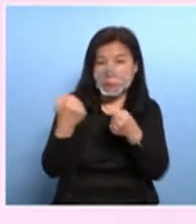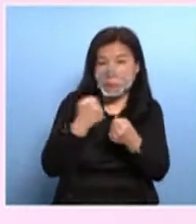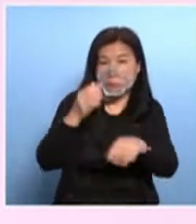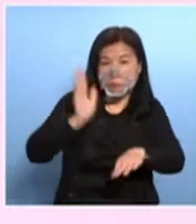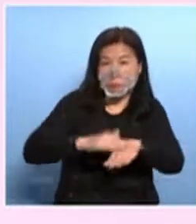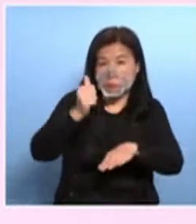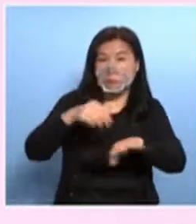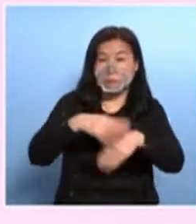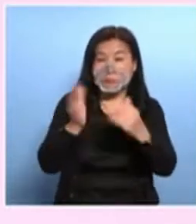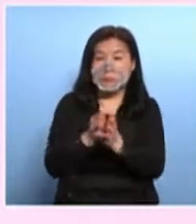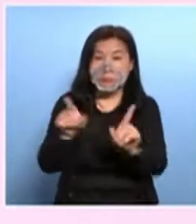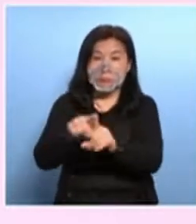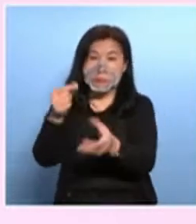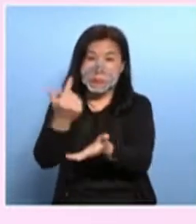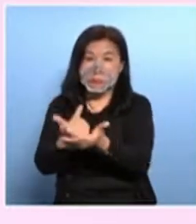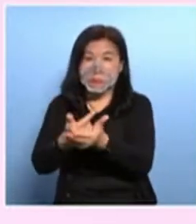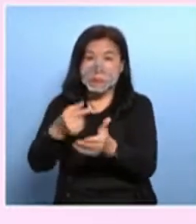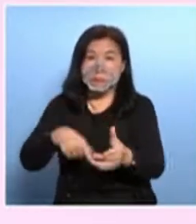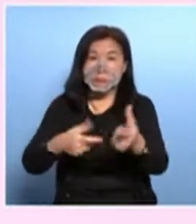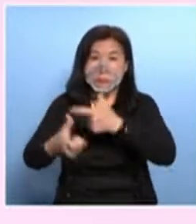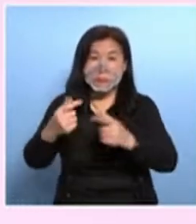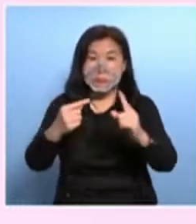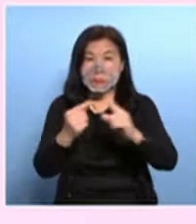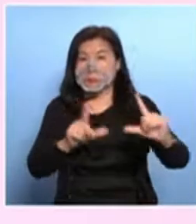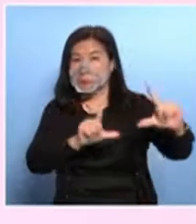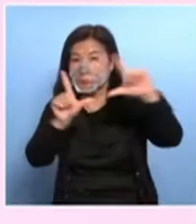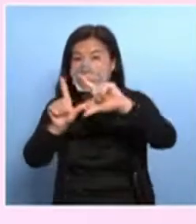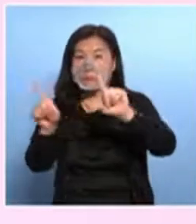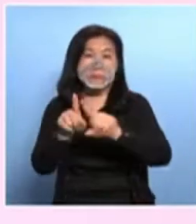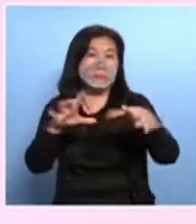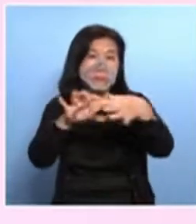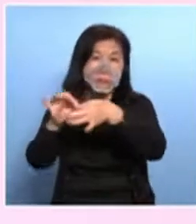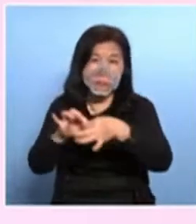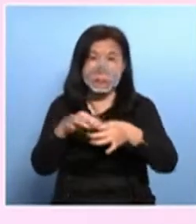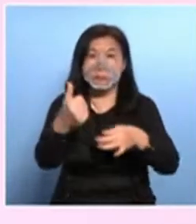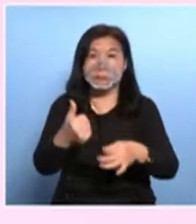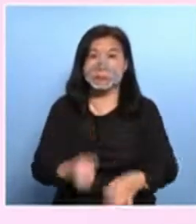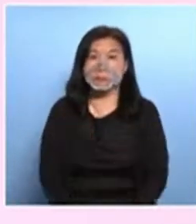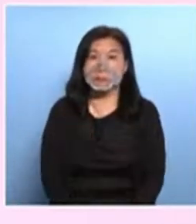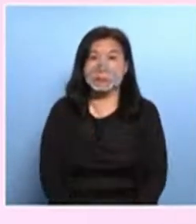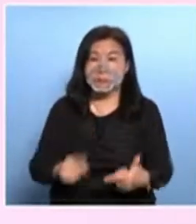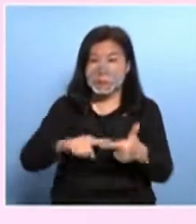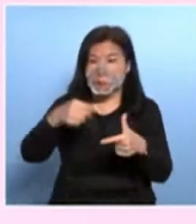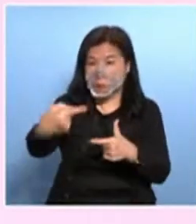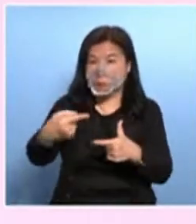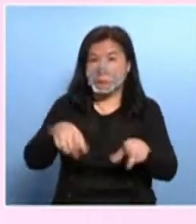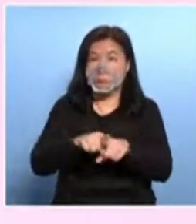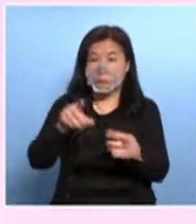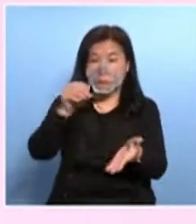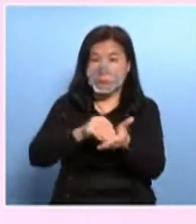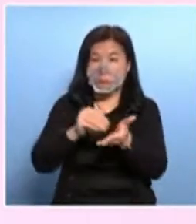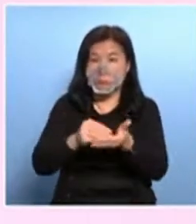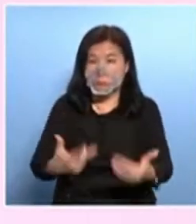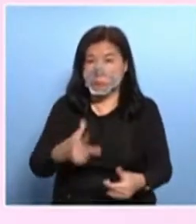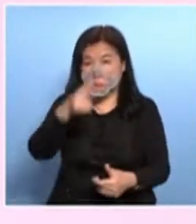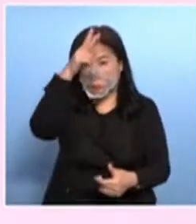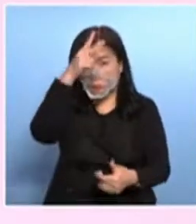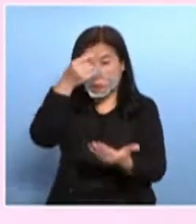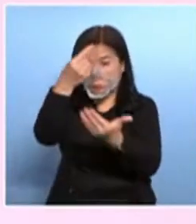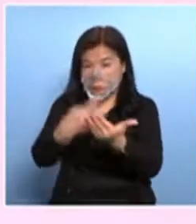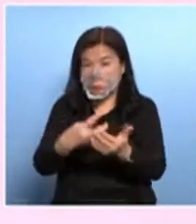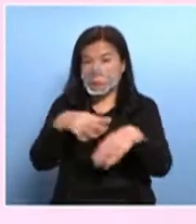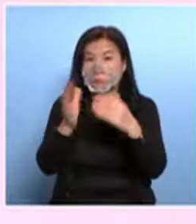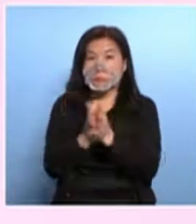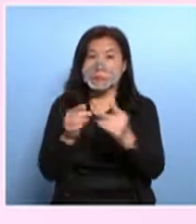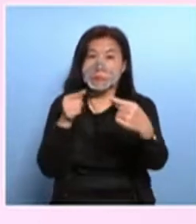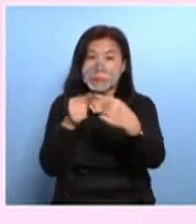competitiveness, is of utmost importance in bolstering our competitive edge. It is also closely related to our economy and